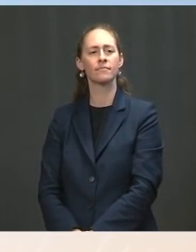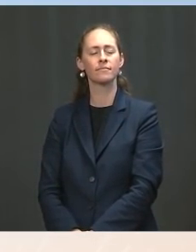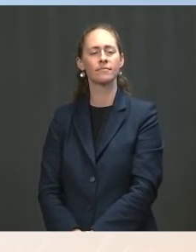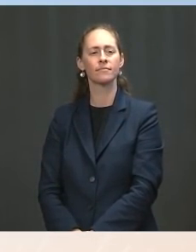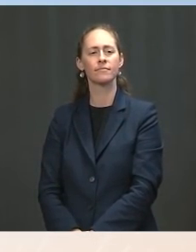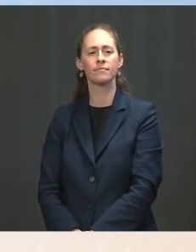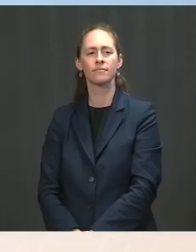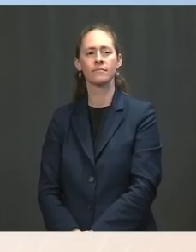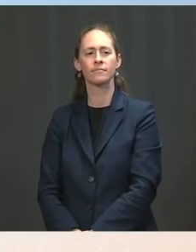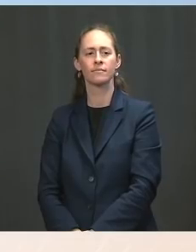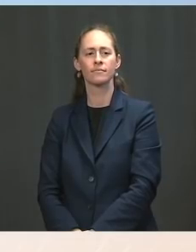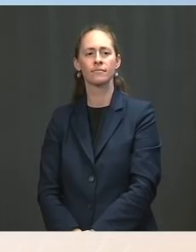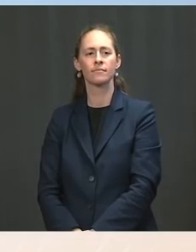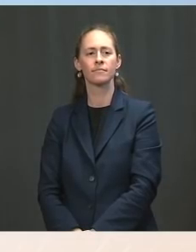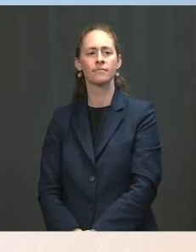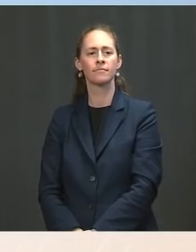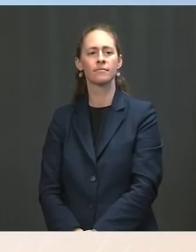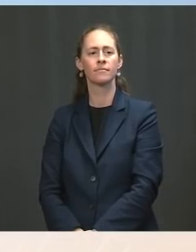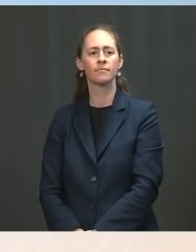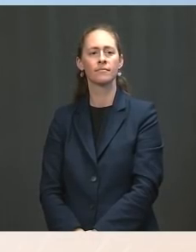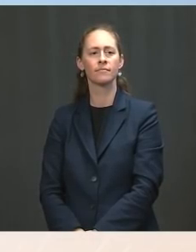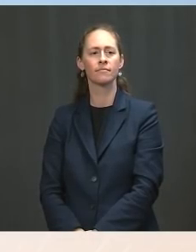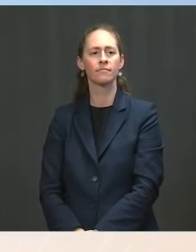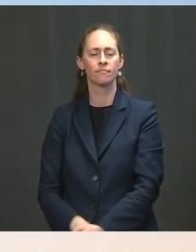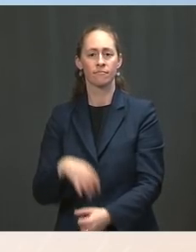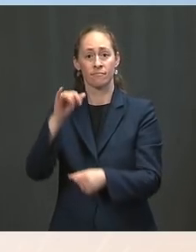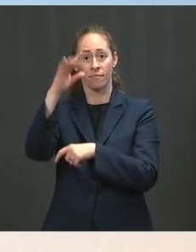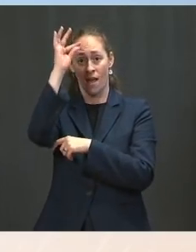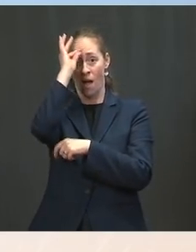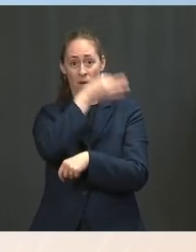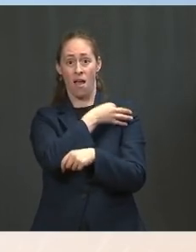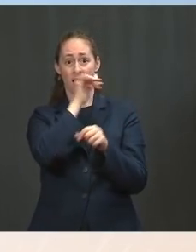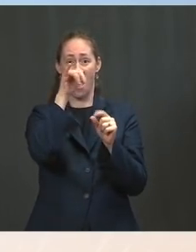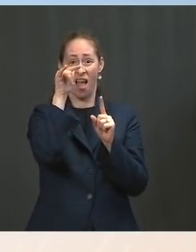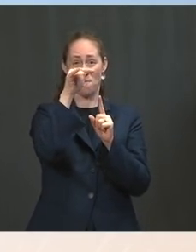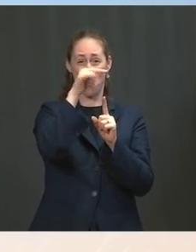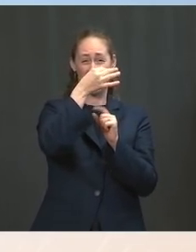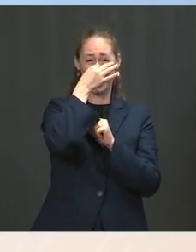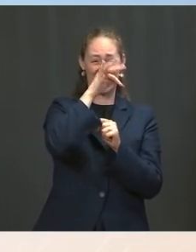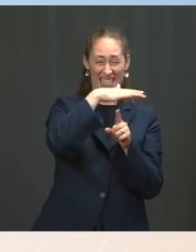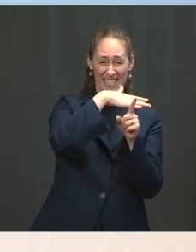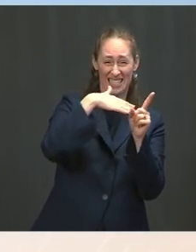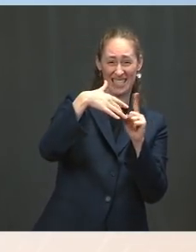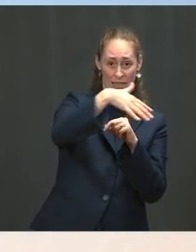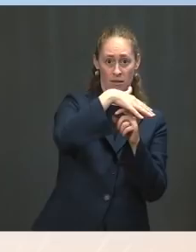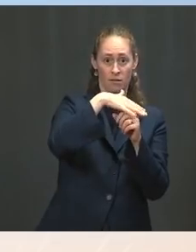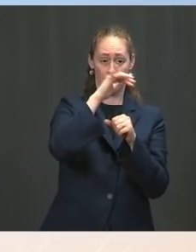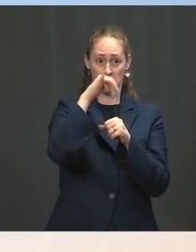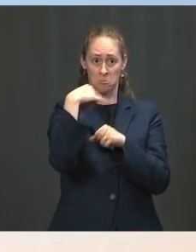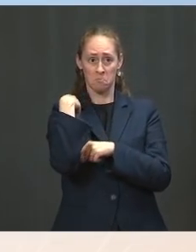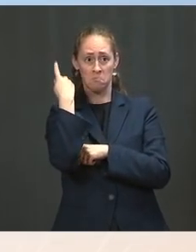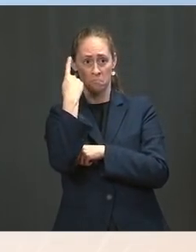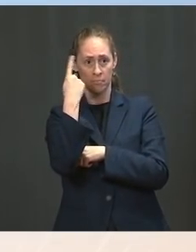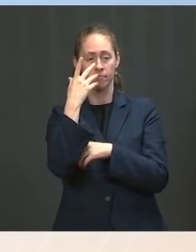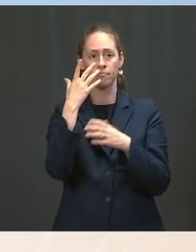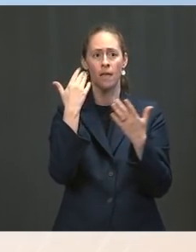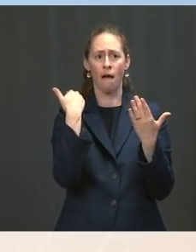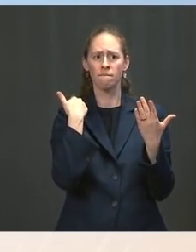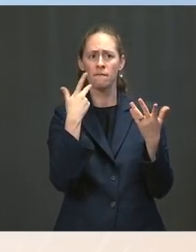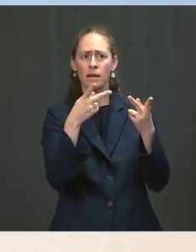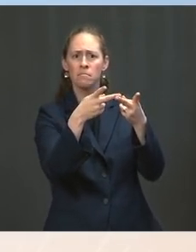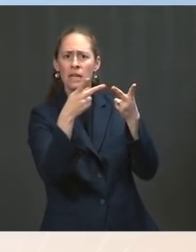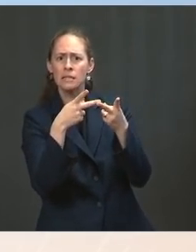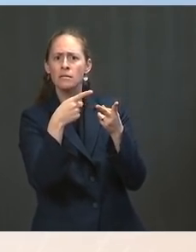the airport, there's been an expansion in the safe zone. Does that mean American troops are operating outside the perimeter of the airport